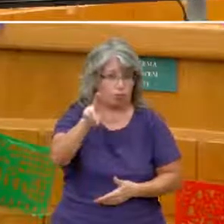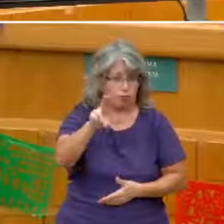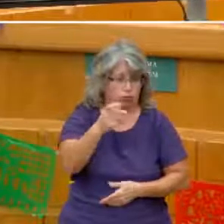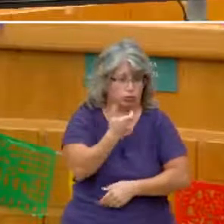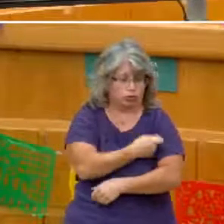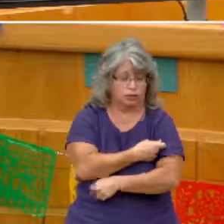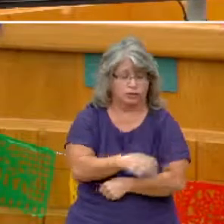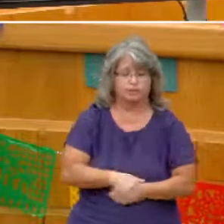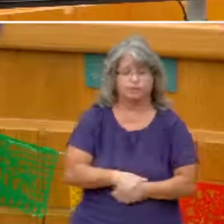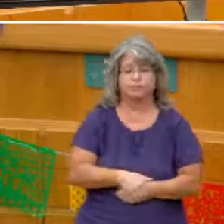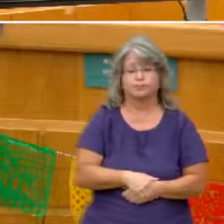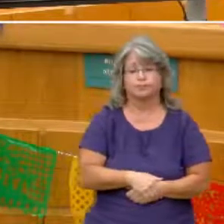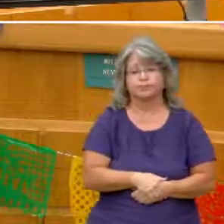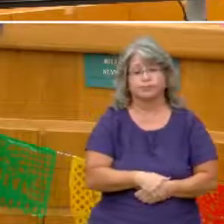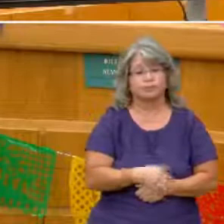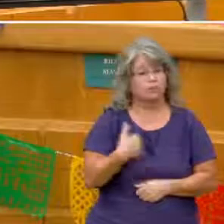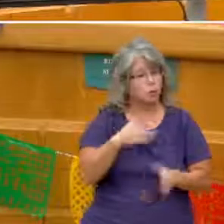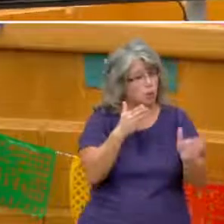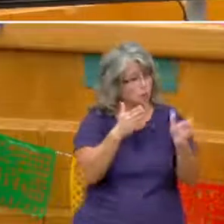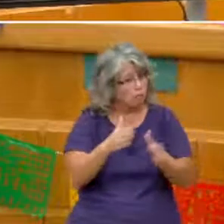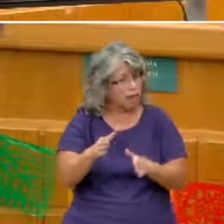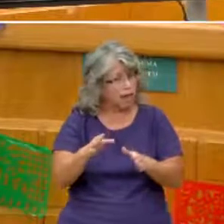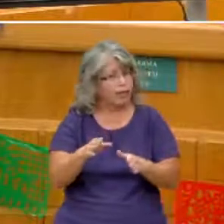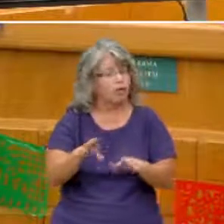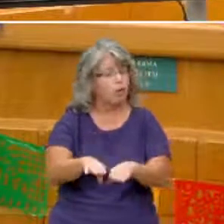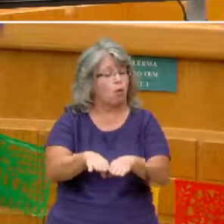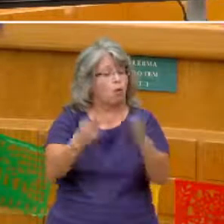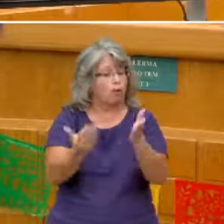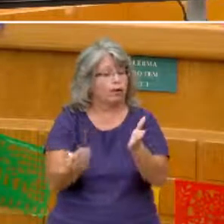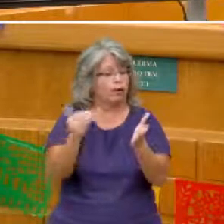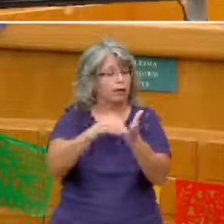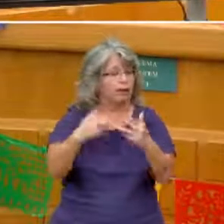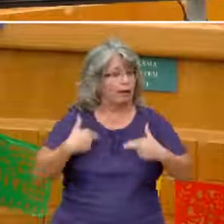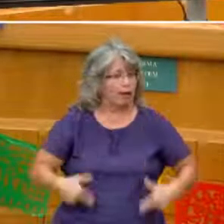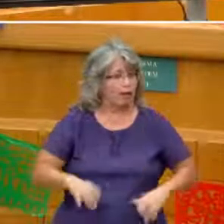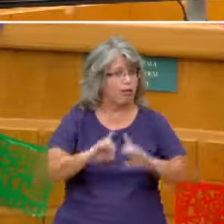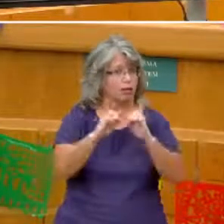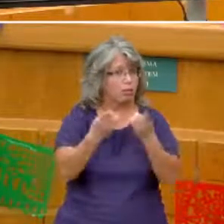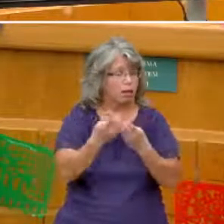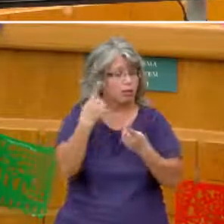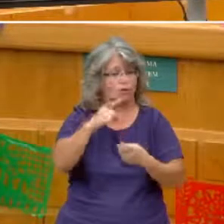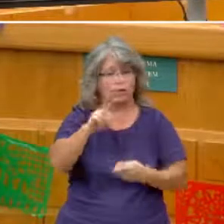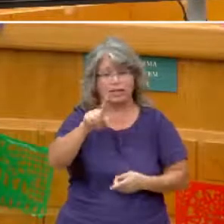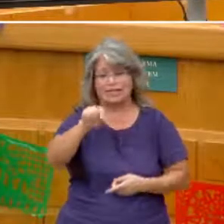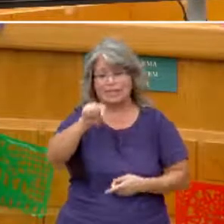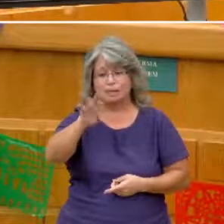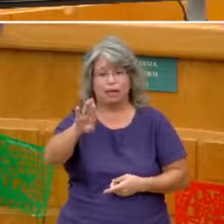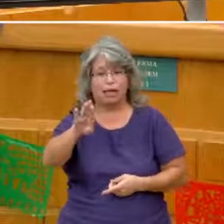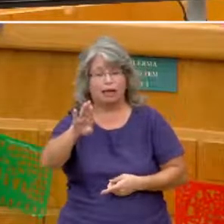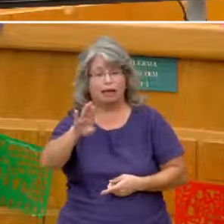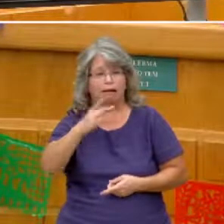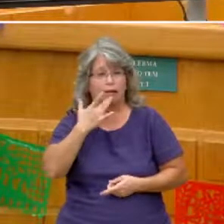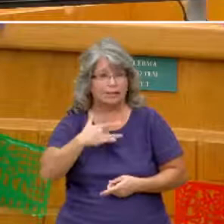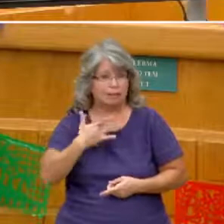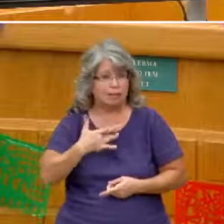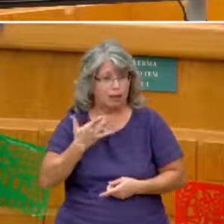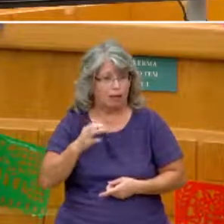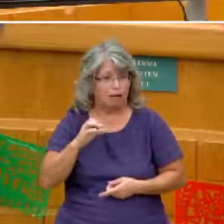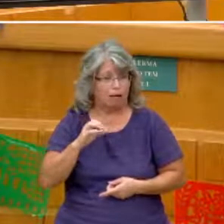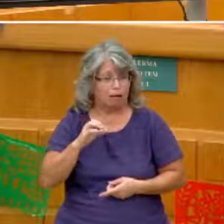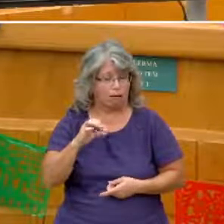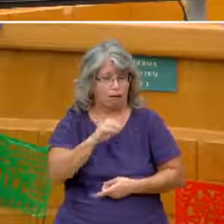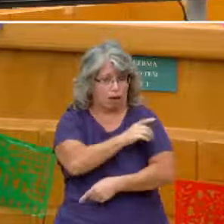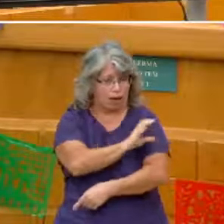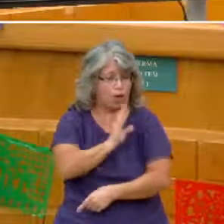department. So effective October 18th, our TB clinic will be open. And so we will have phone numbers and they will all